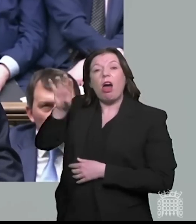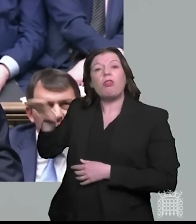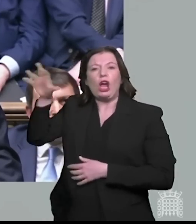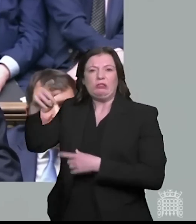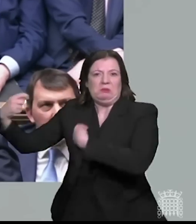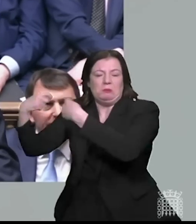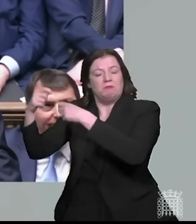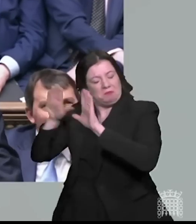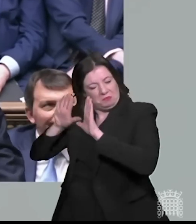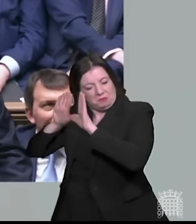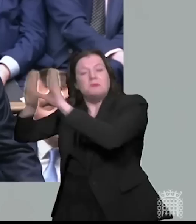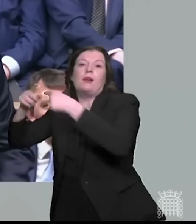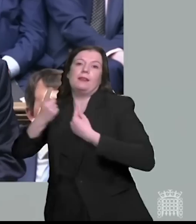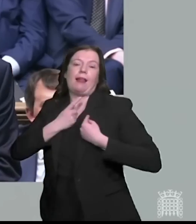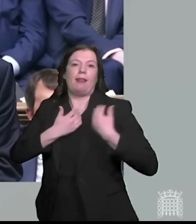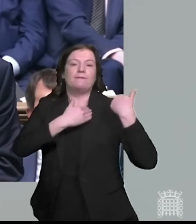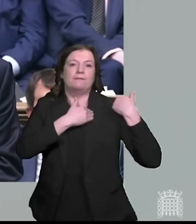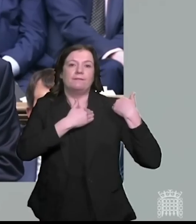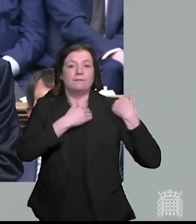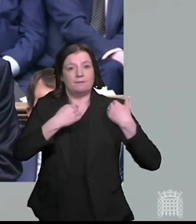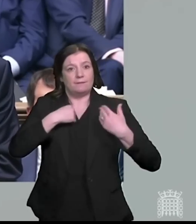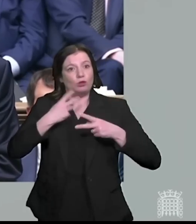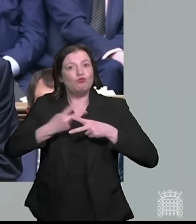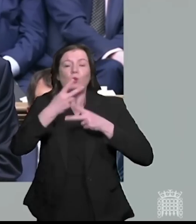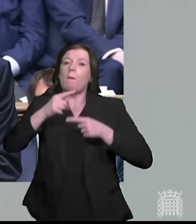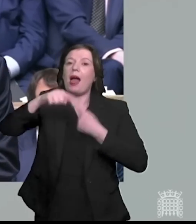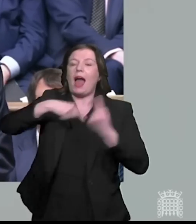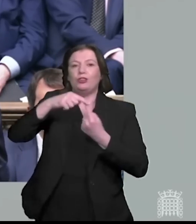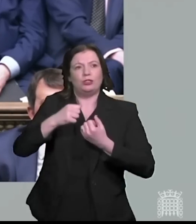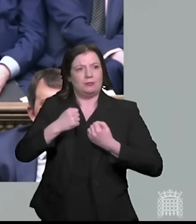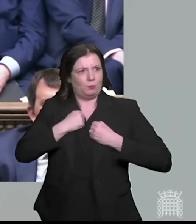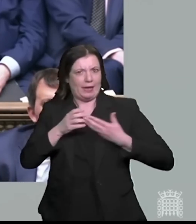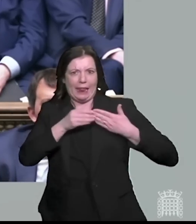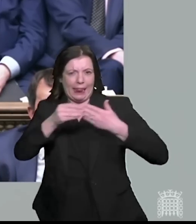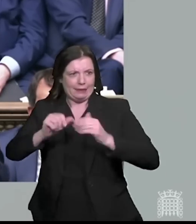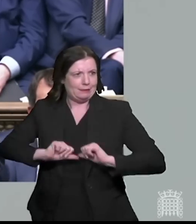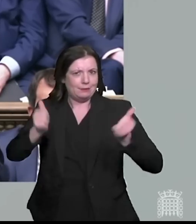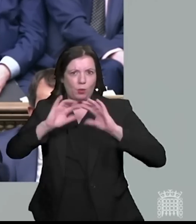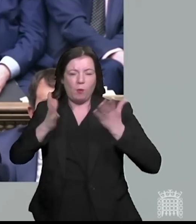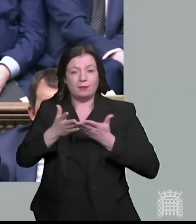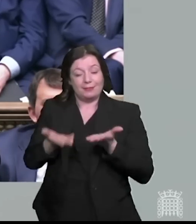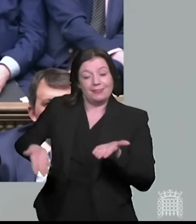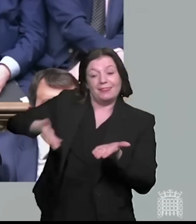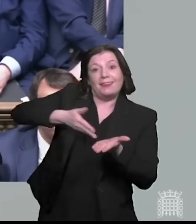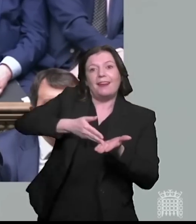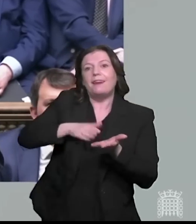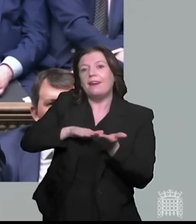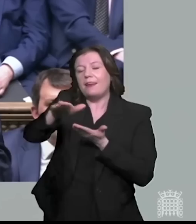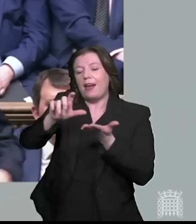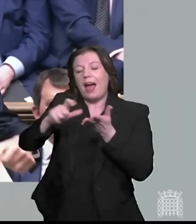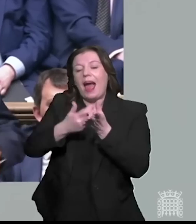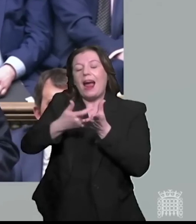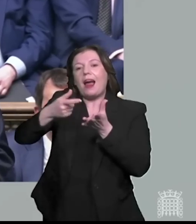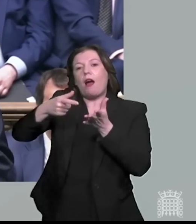control. We are world leaders in renewable energy, so today I want to develop another plank of our green economy, carbon